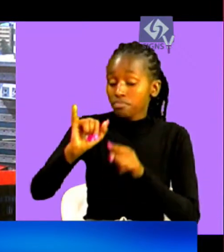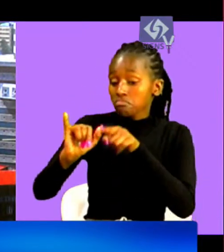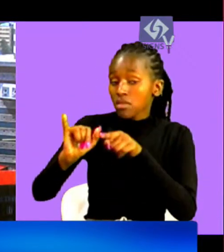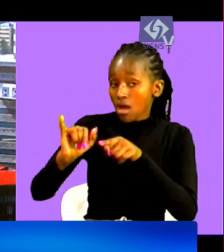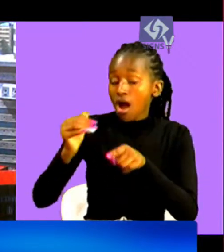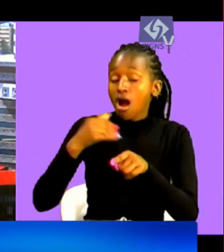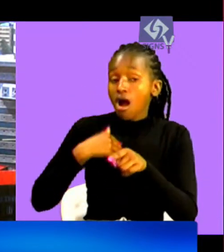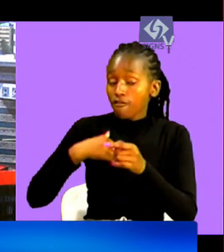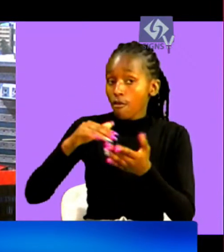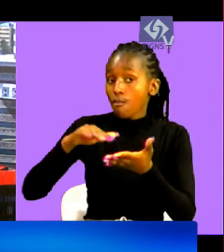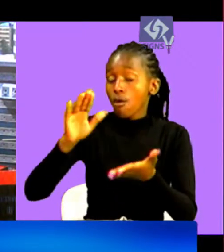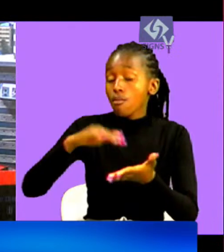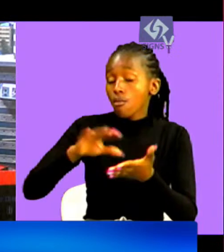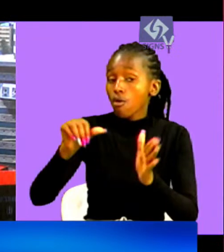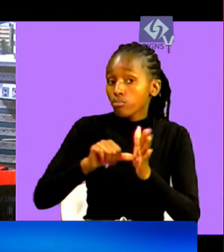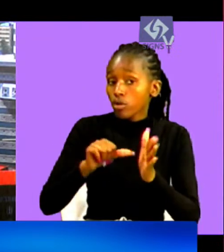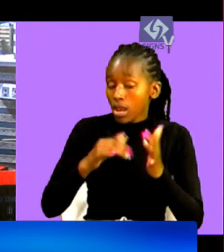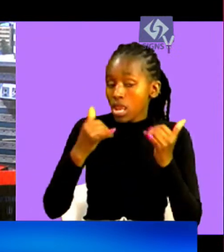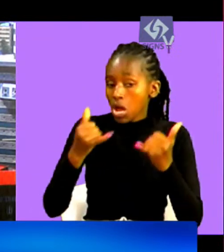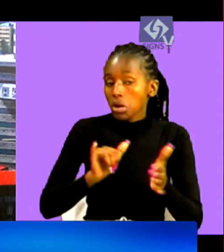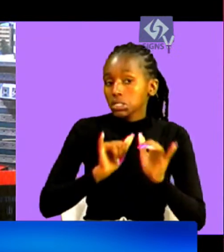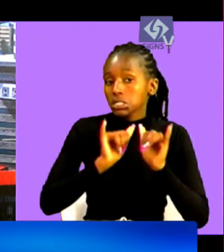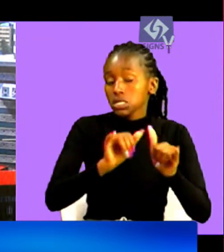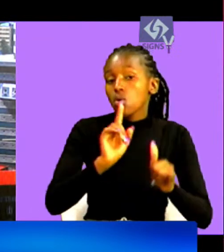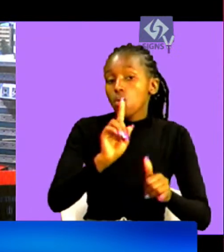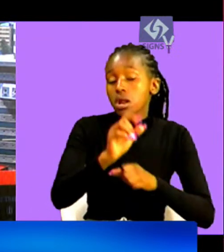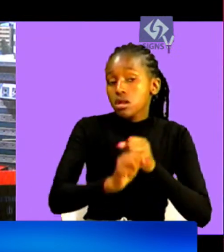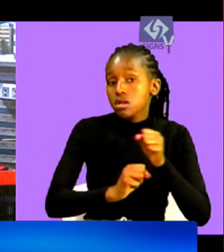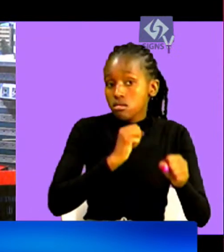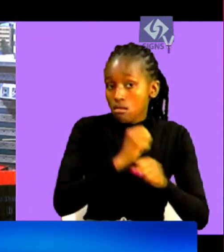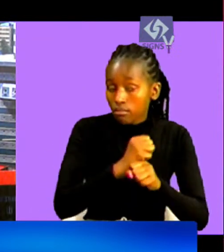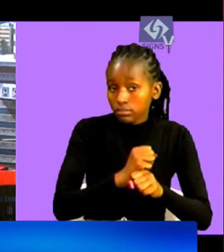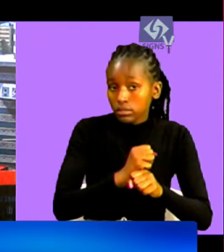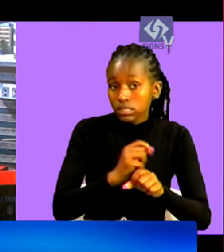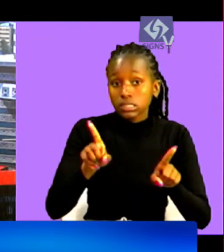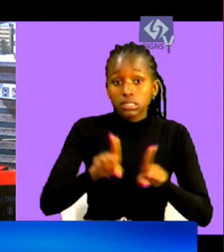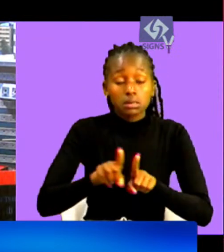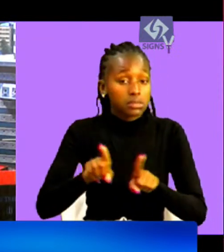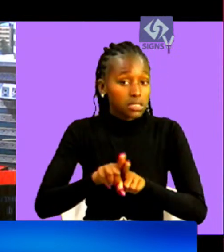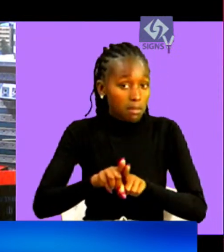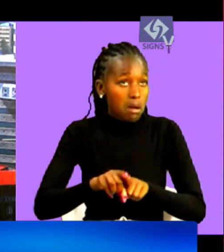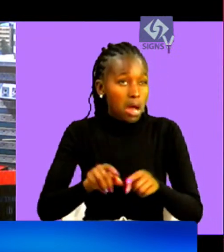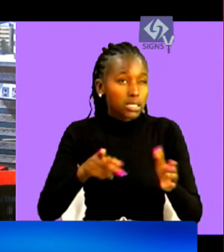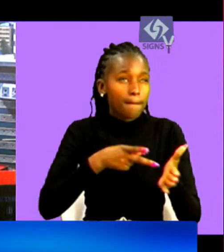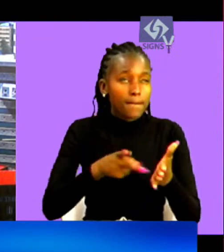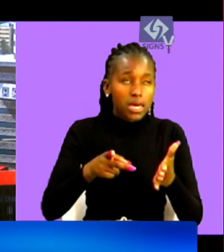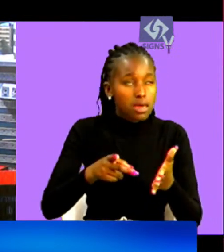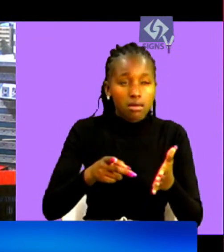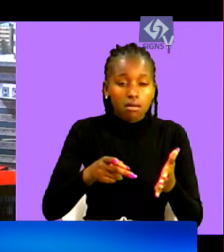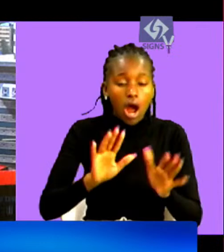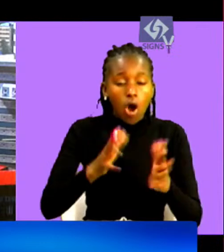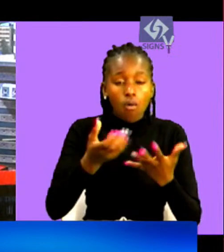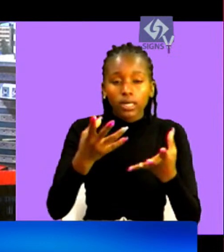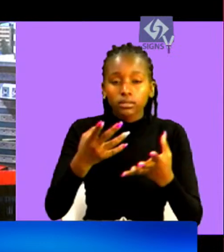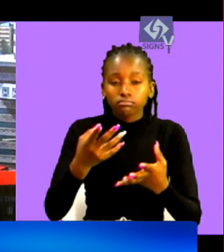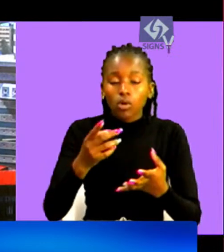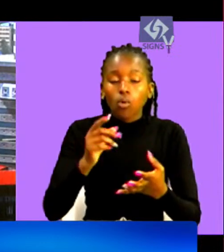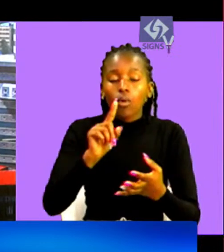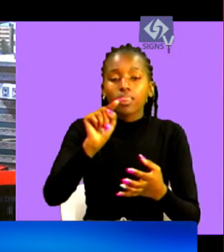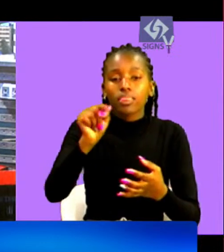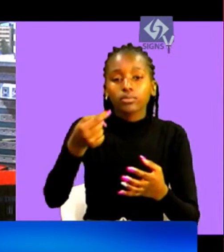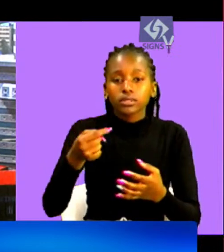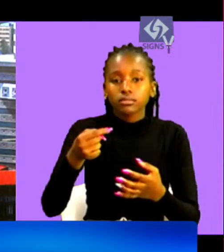term of 1 year or an alternative fine not exceeding 100,000 shillings.